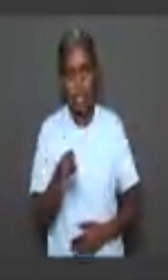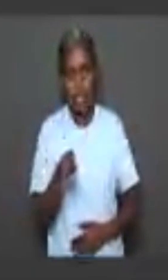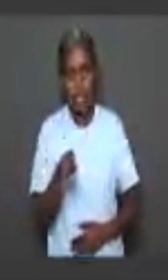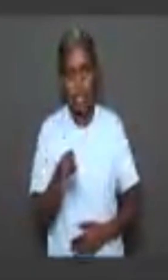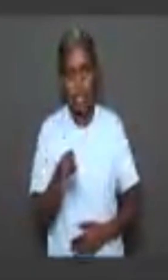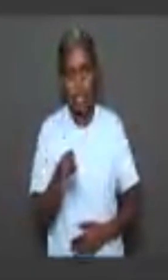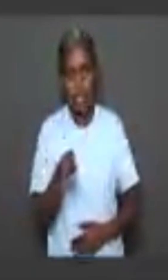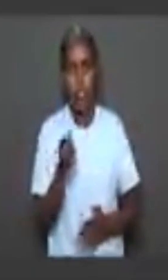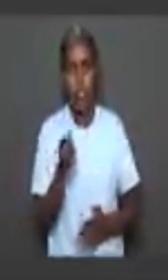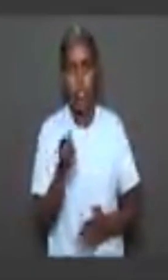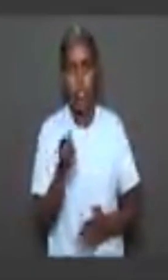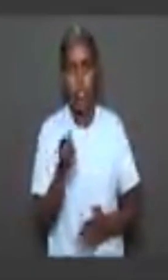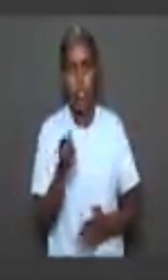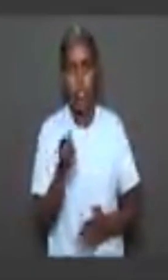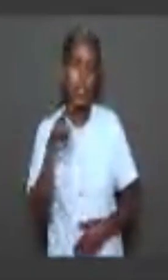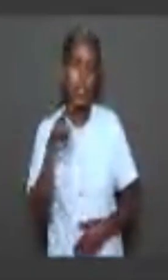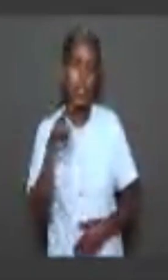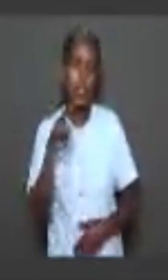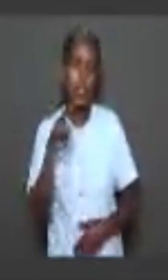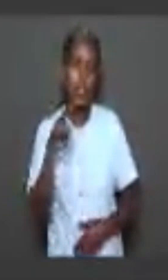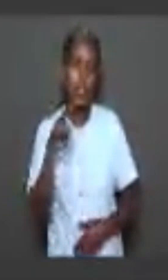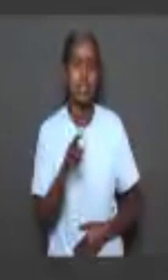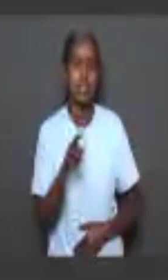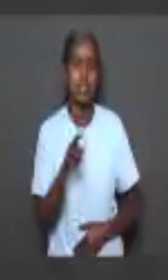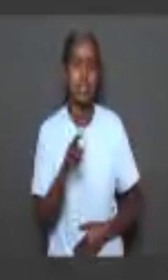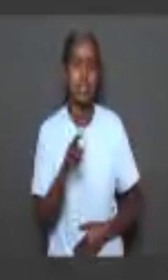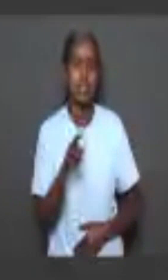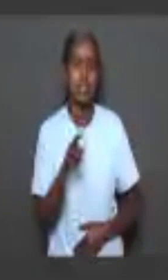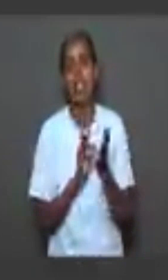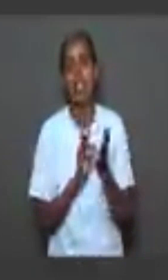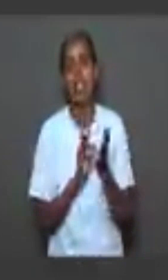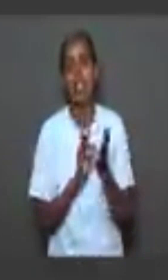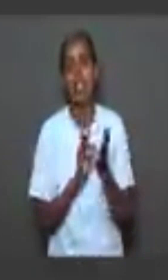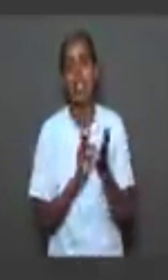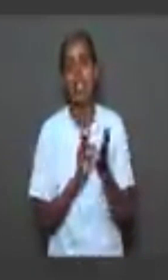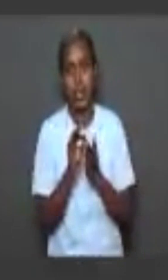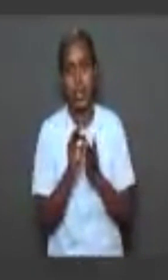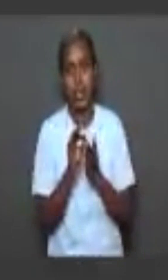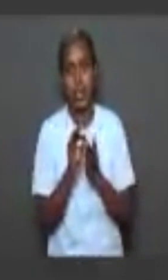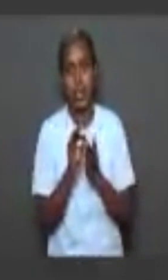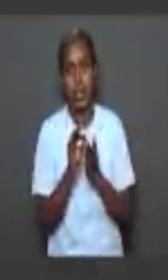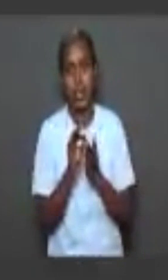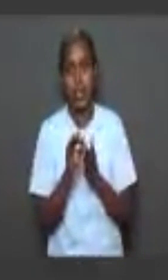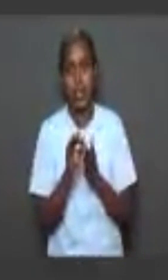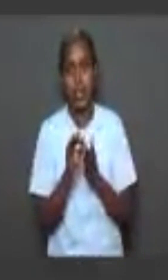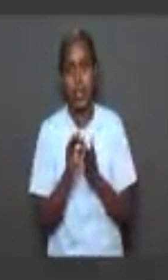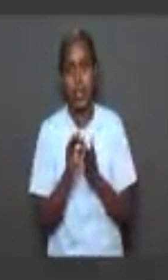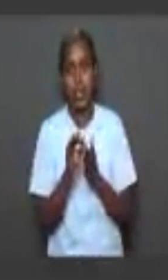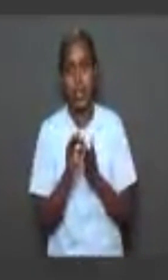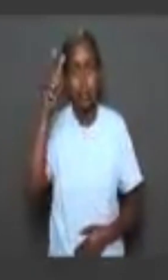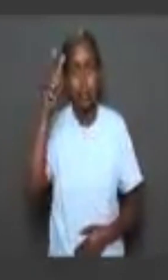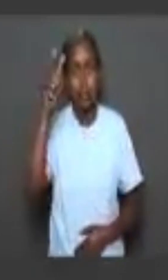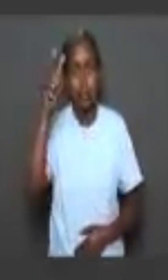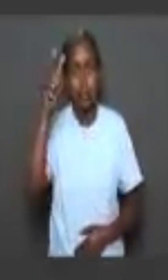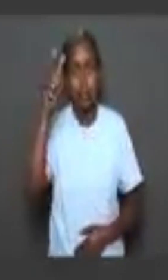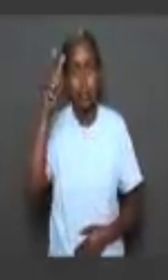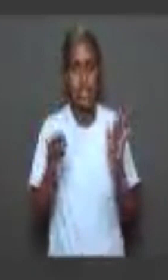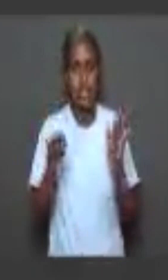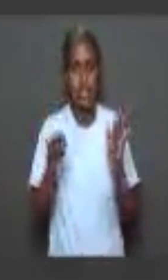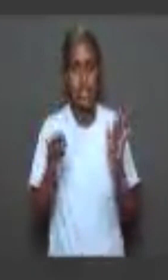where X is a real number whose square is